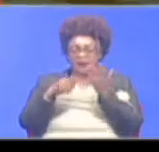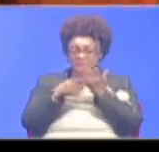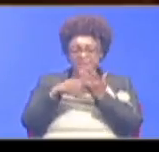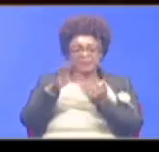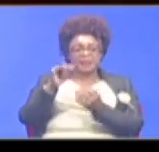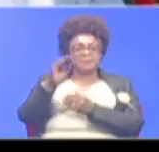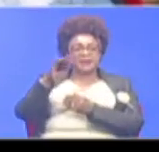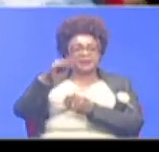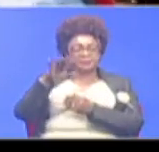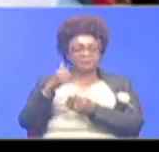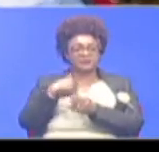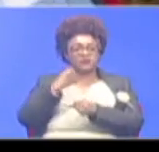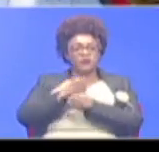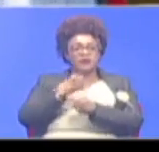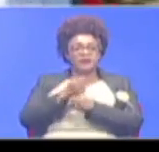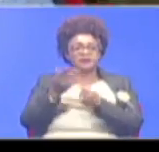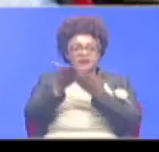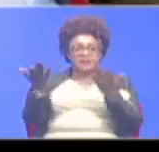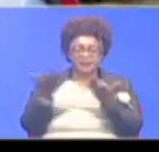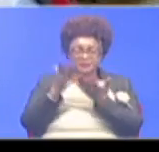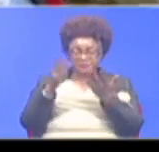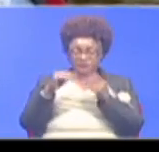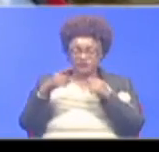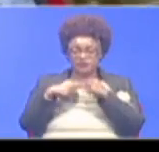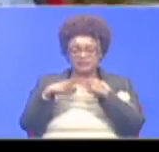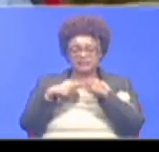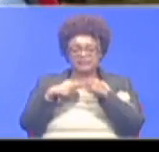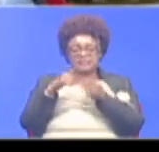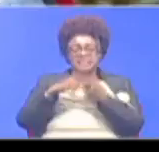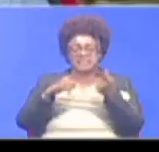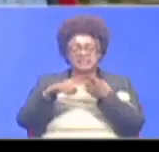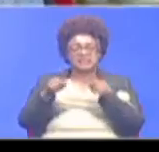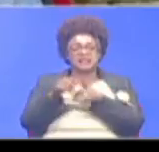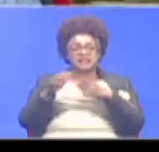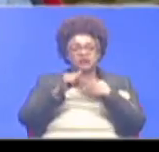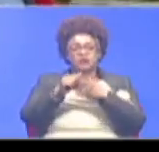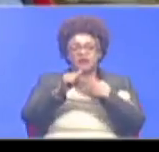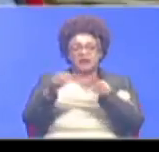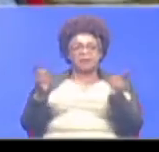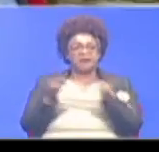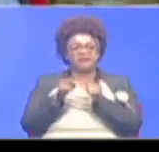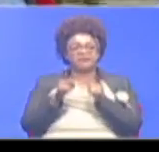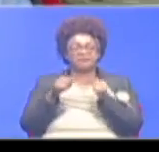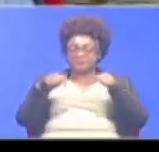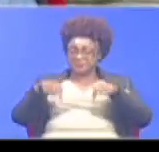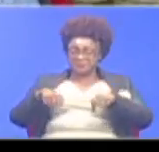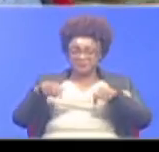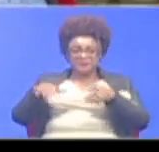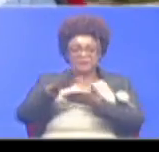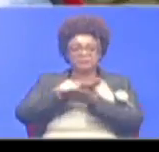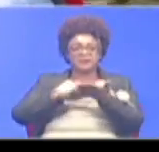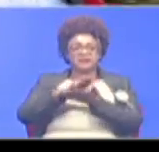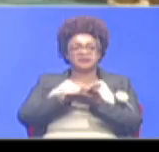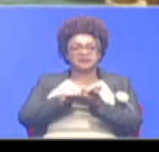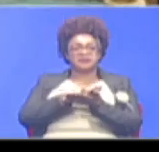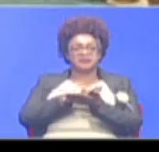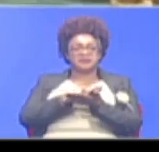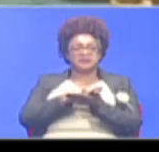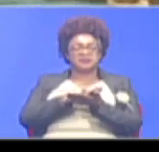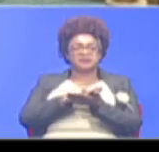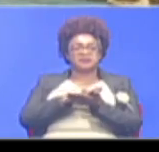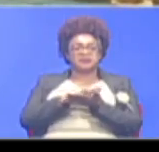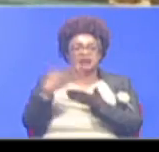I have worked here in Yala Swamp for 6 years as a tour guide. So briefly, this place where we are, it was